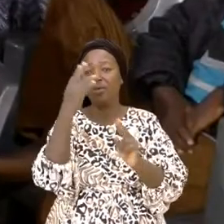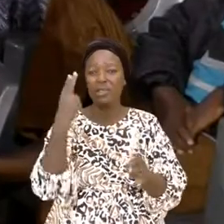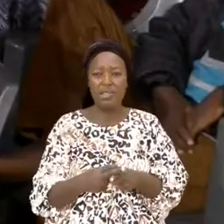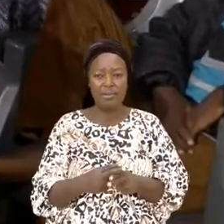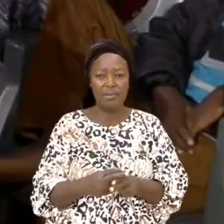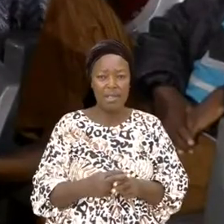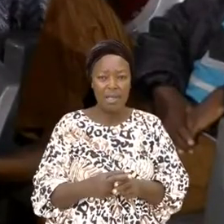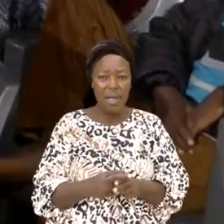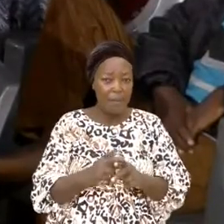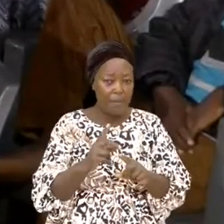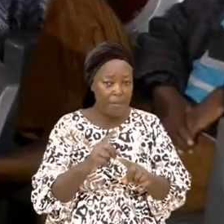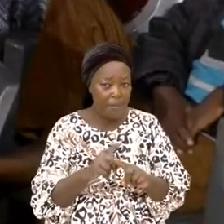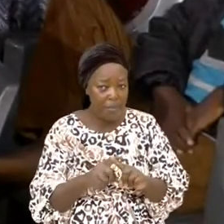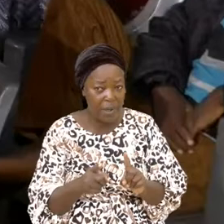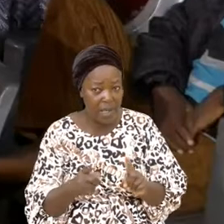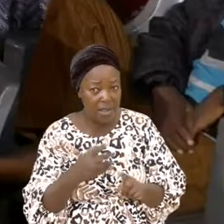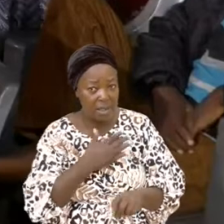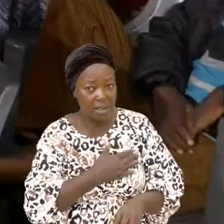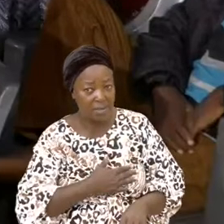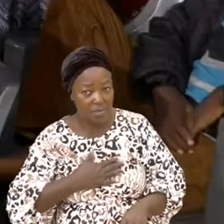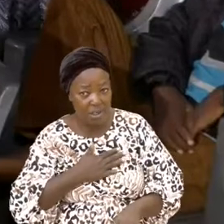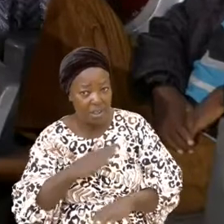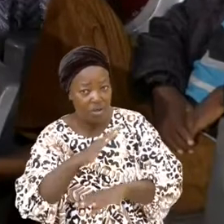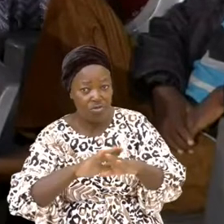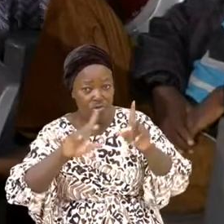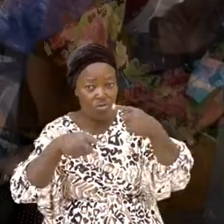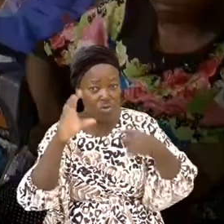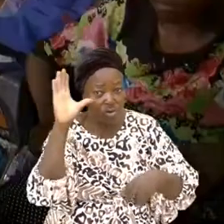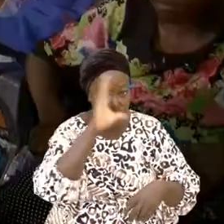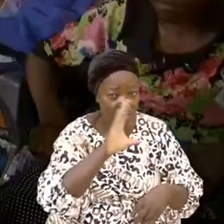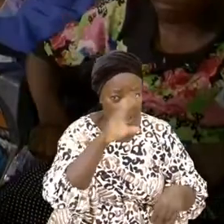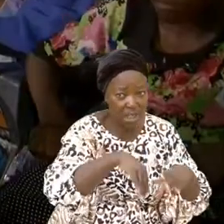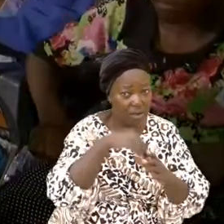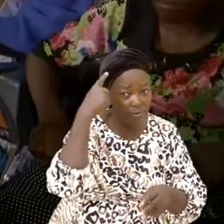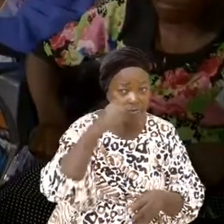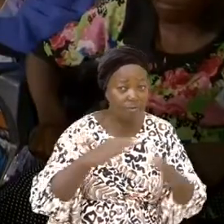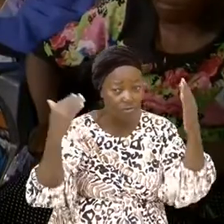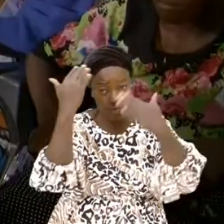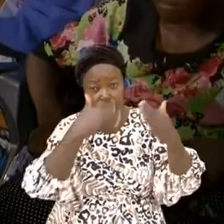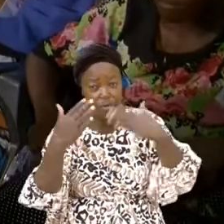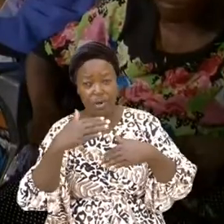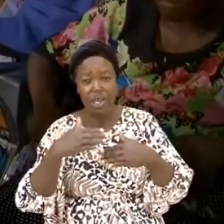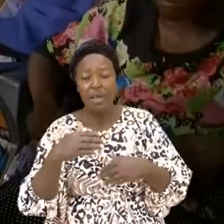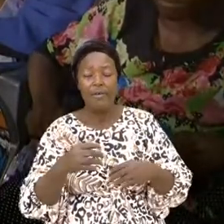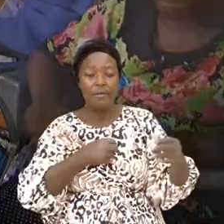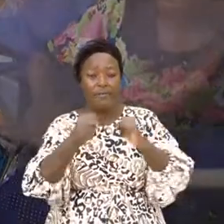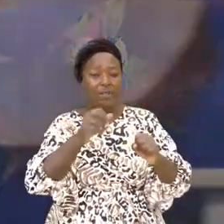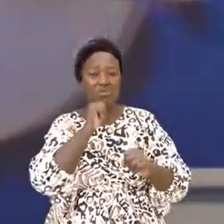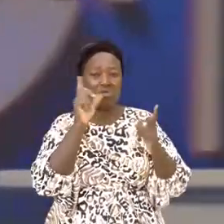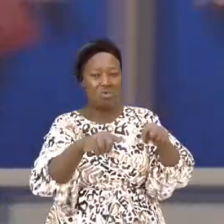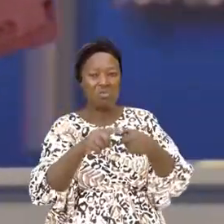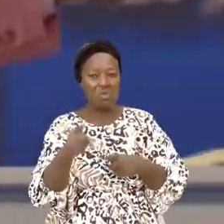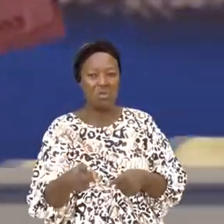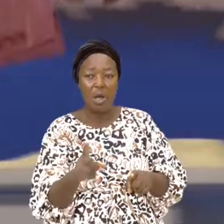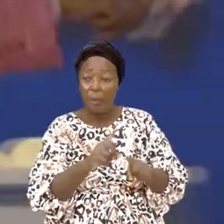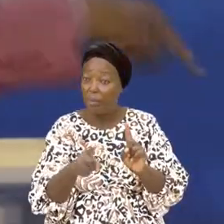But please, don't go searching out for trouble. Fight will not come to you.